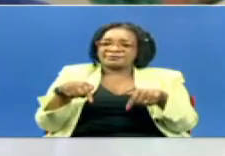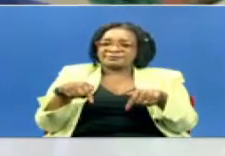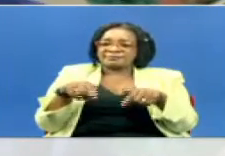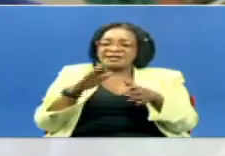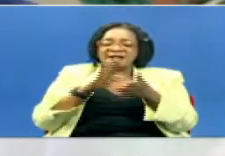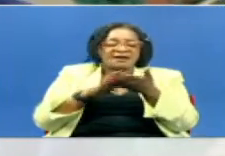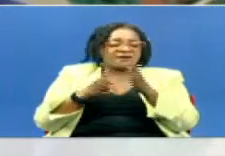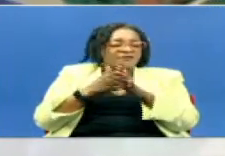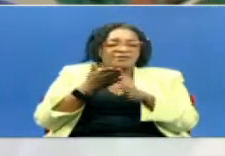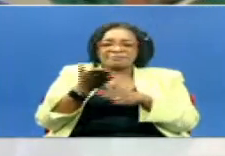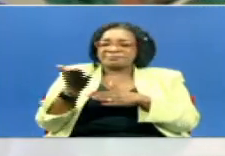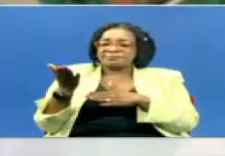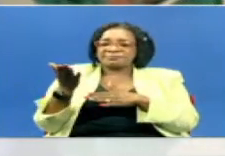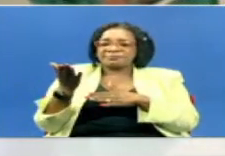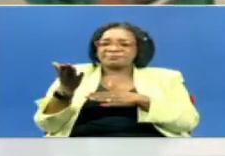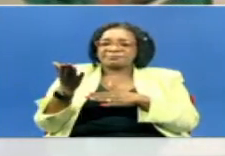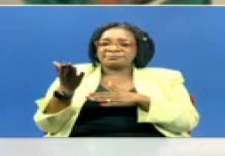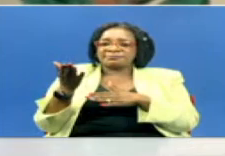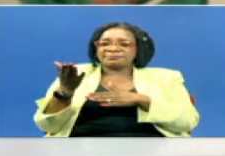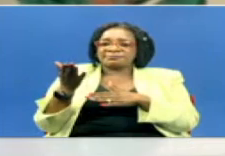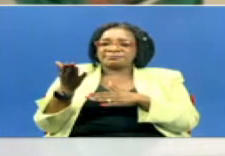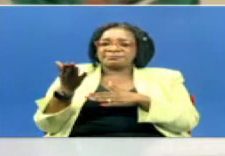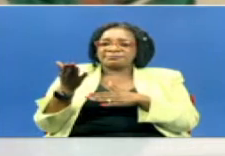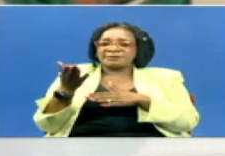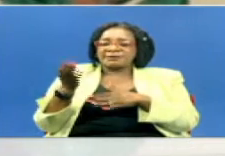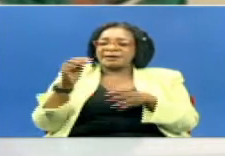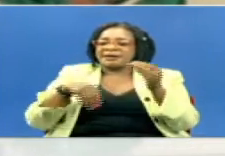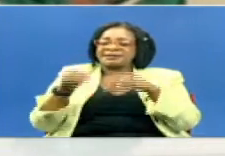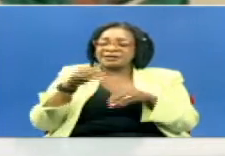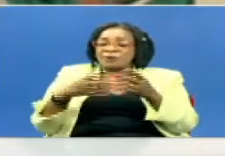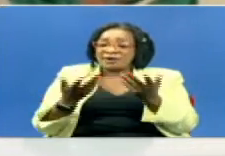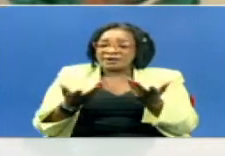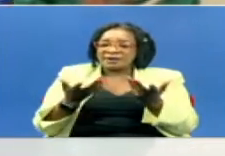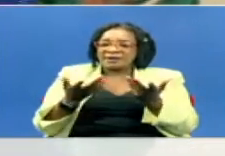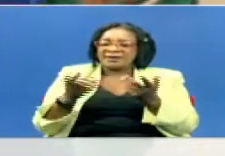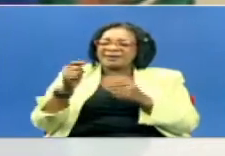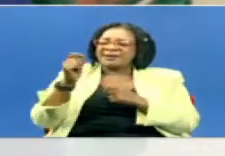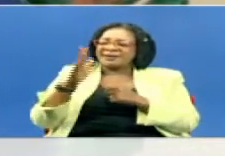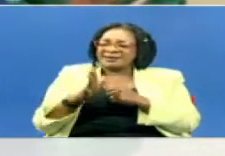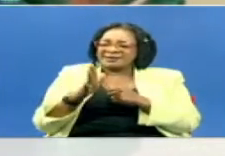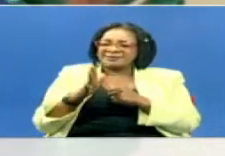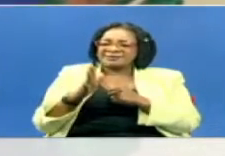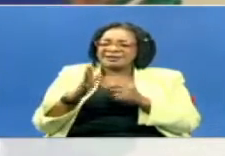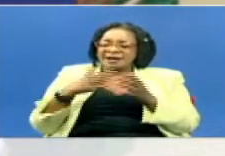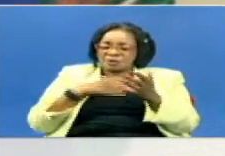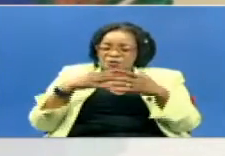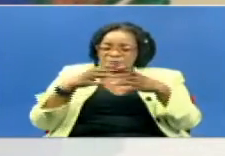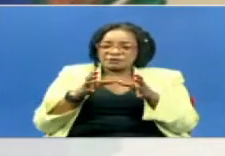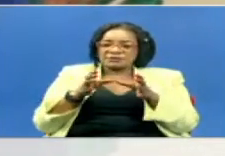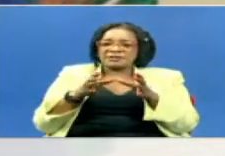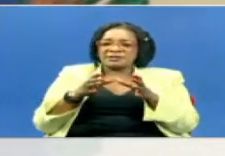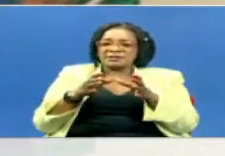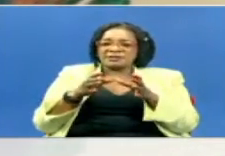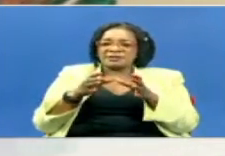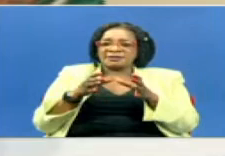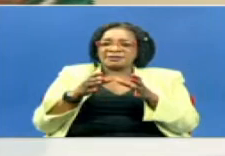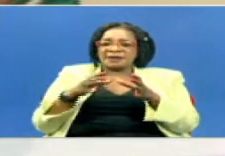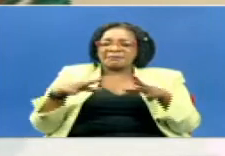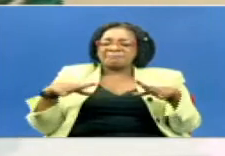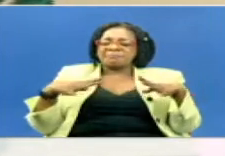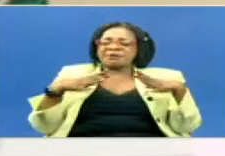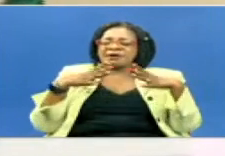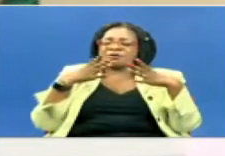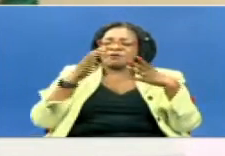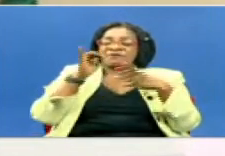them has managed to get re-elected. So Kenyan and that community, I am very proud of that